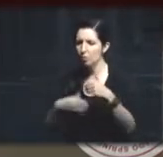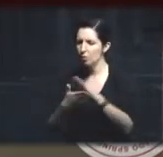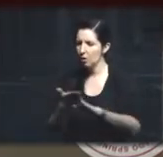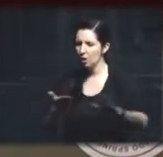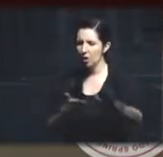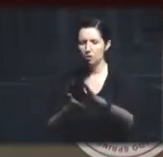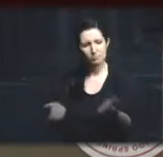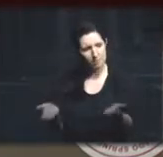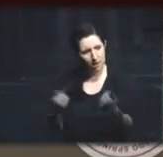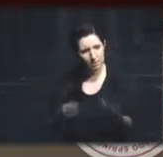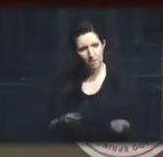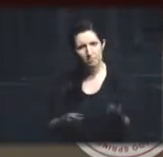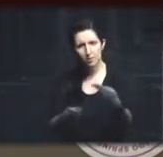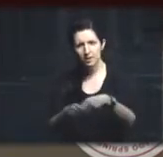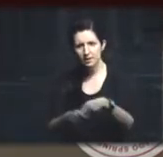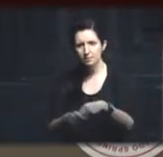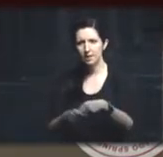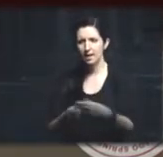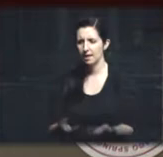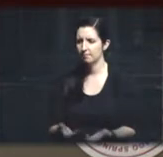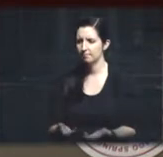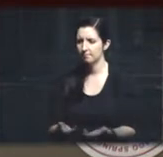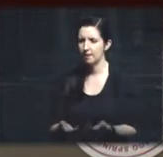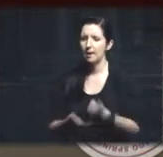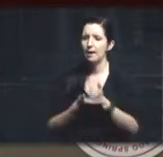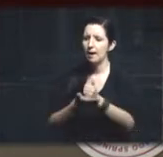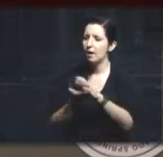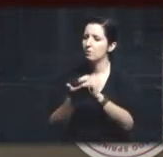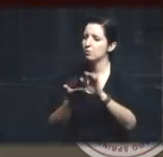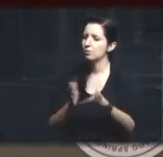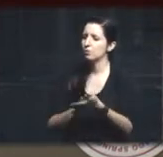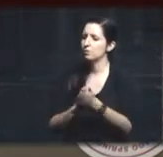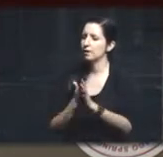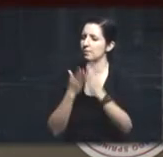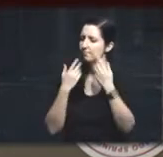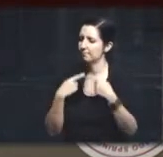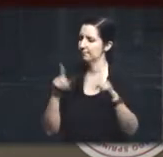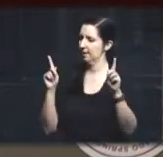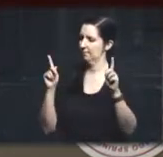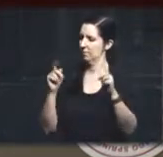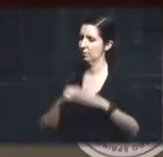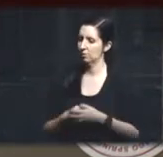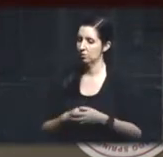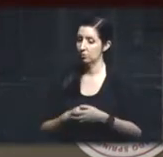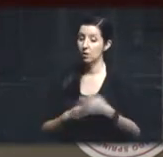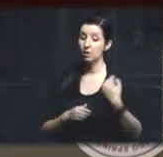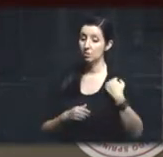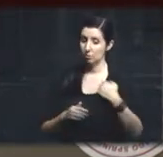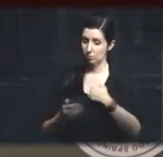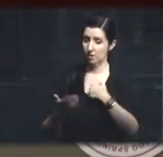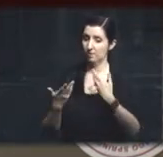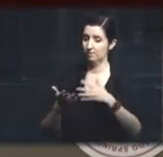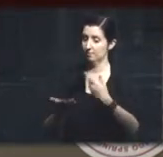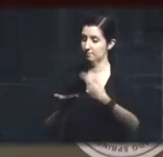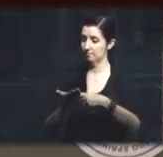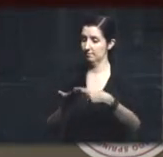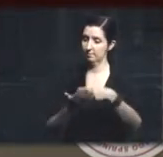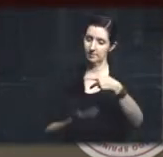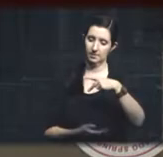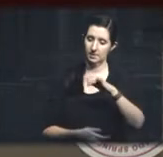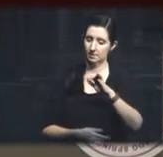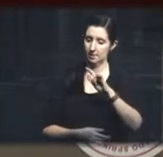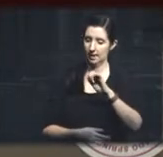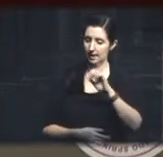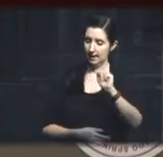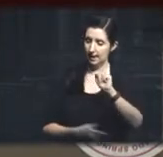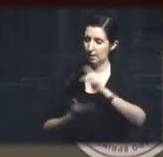would engage our students and help them be more successful? So we talk about the pilot program process as being, what are ideas